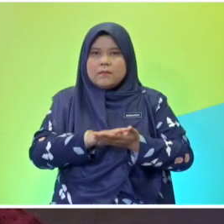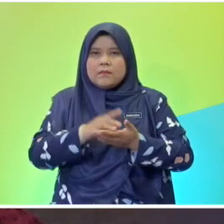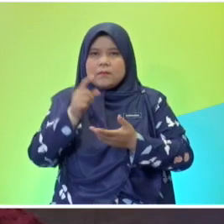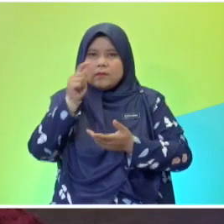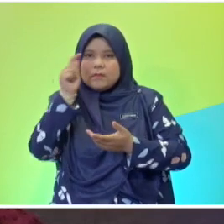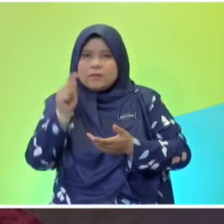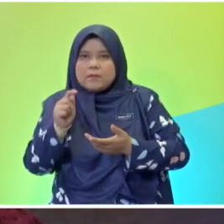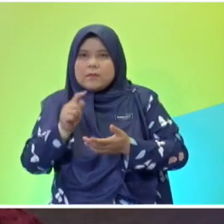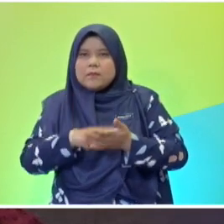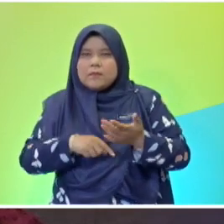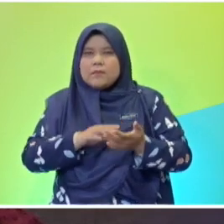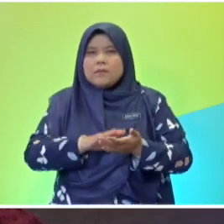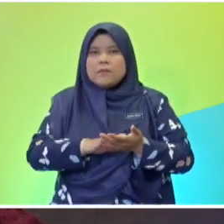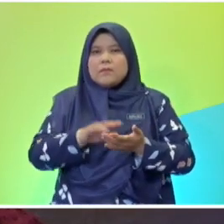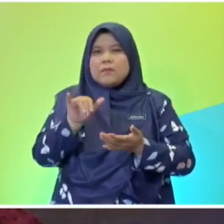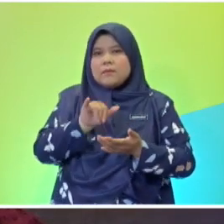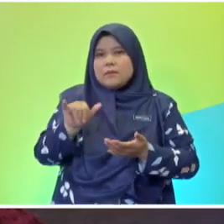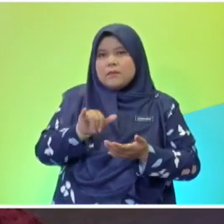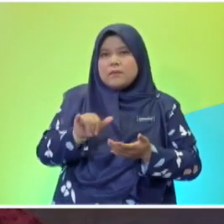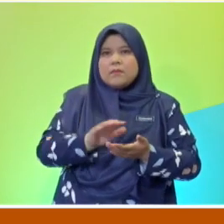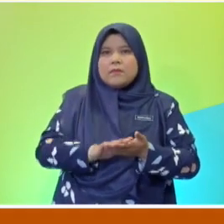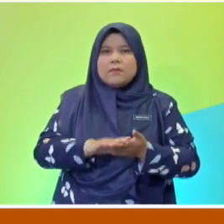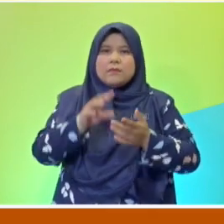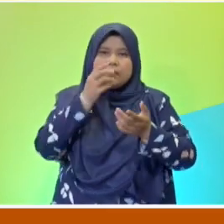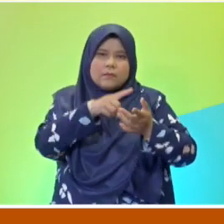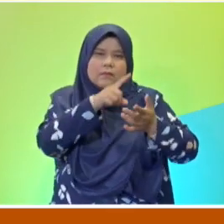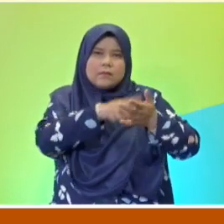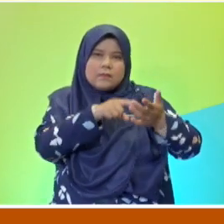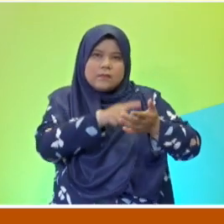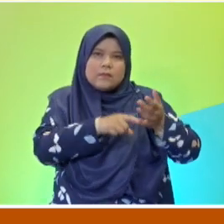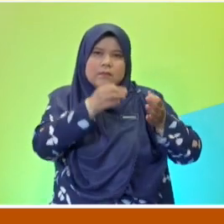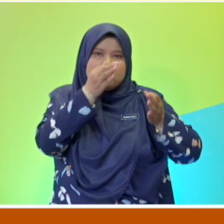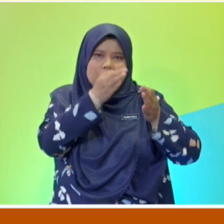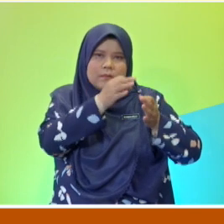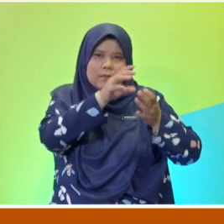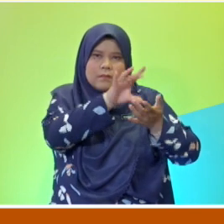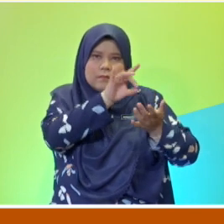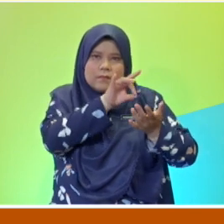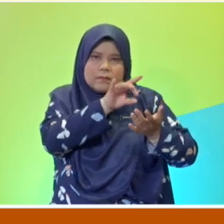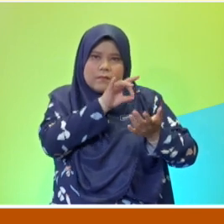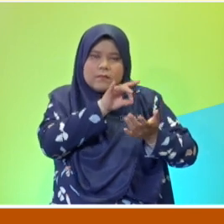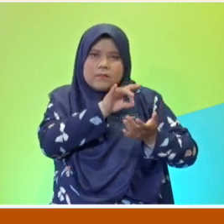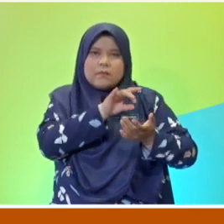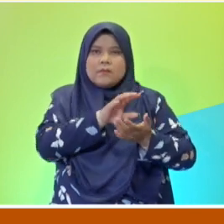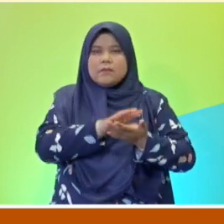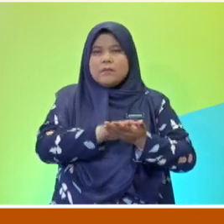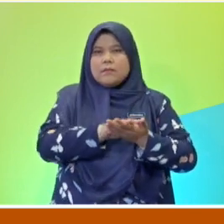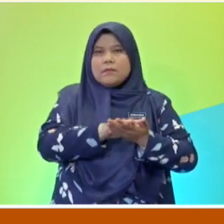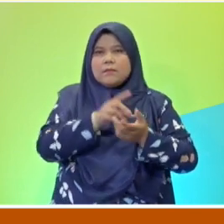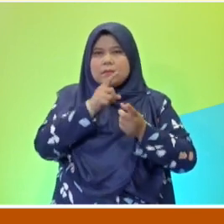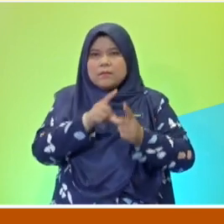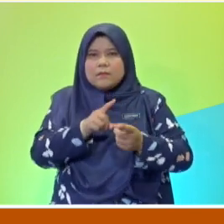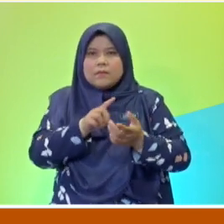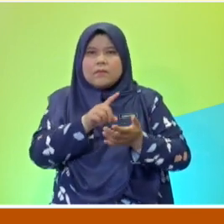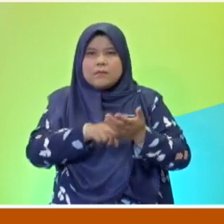here mainly the same. Okay, we are going to look at main points, specific details, as well as recognize attitude or